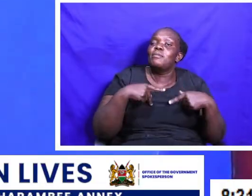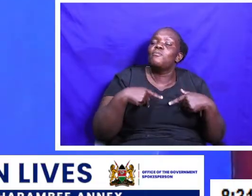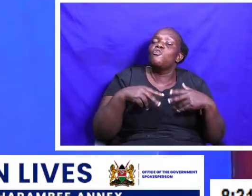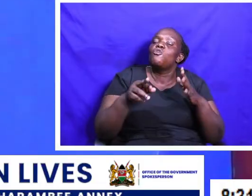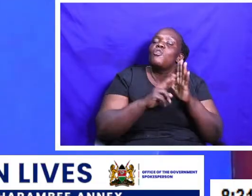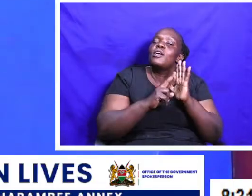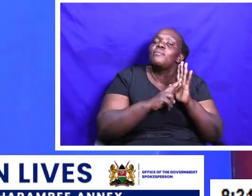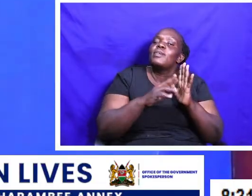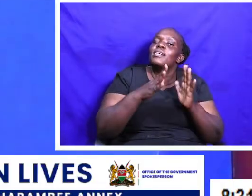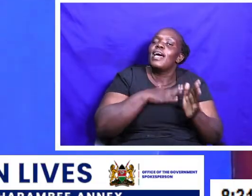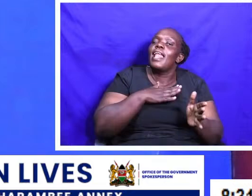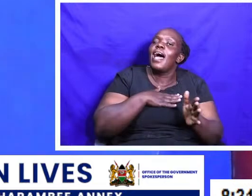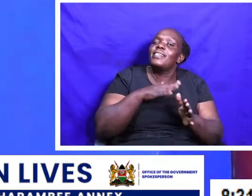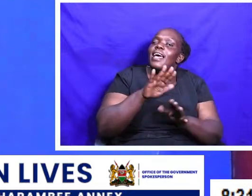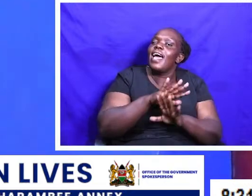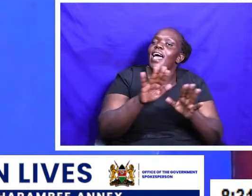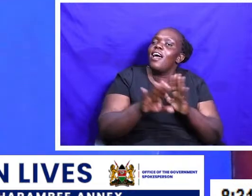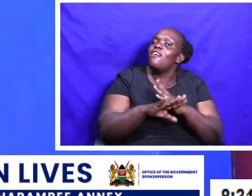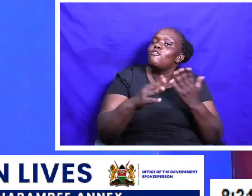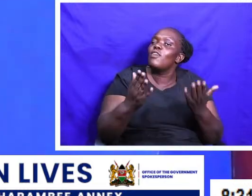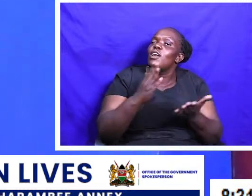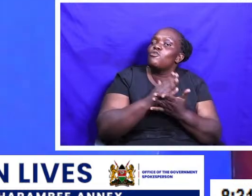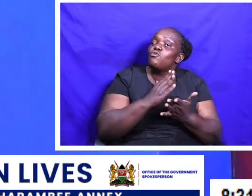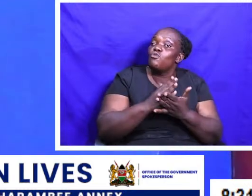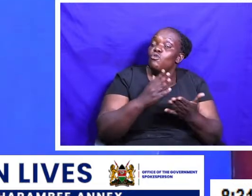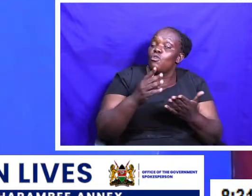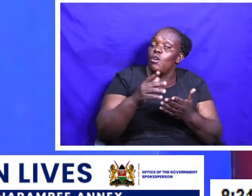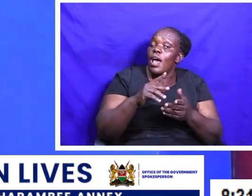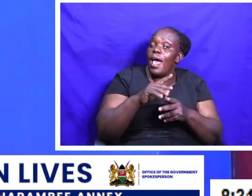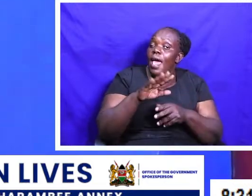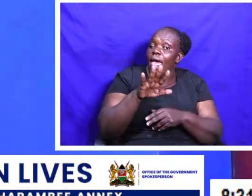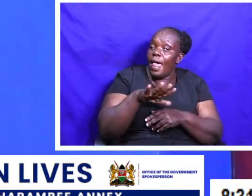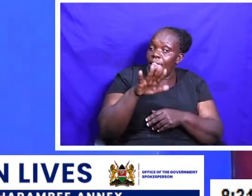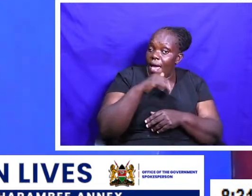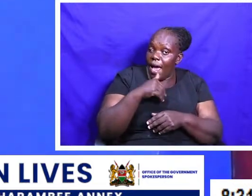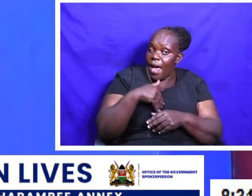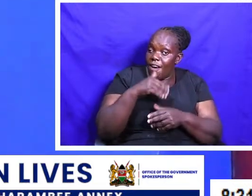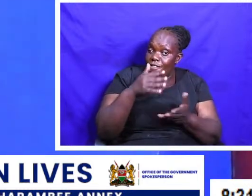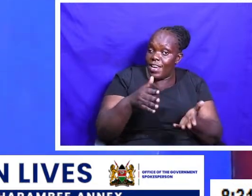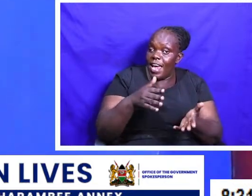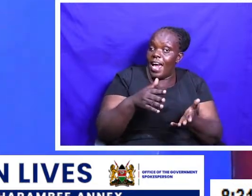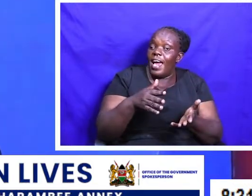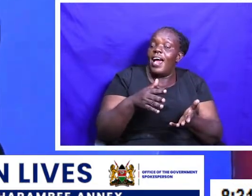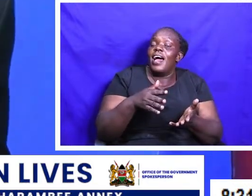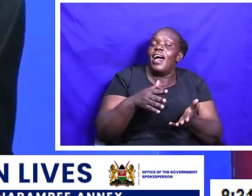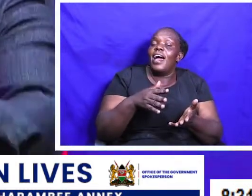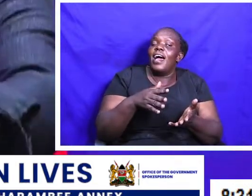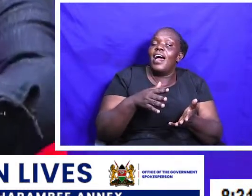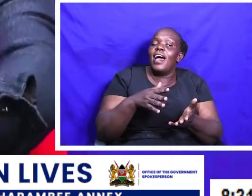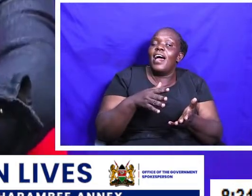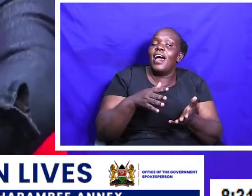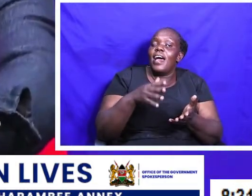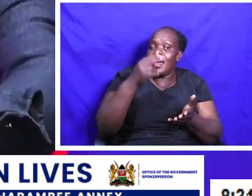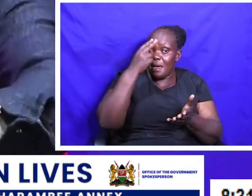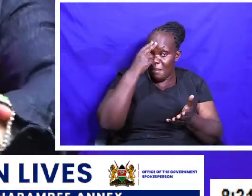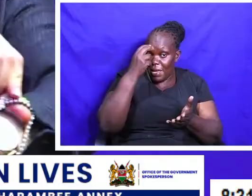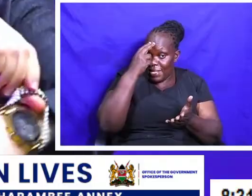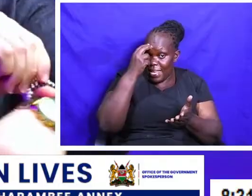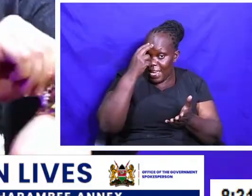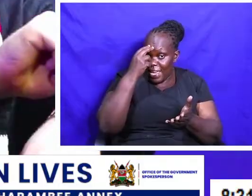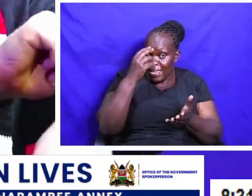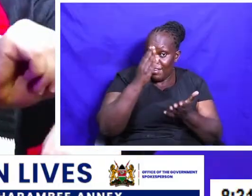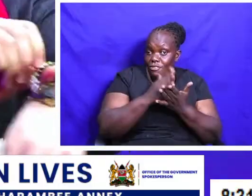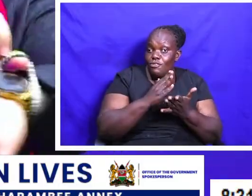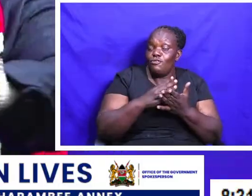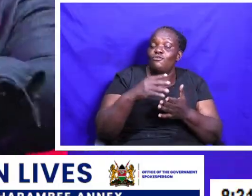guys represent us everywhere, internationally. And in fact, if you look at whatever everyone wears here, yes. is this bangle here. Yes, yeah, yes. The beadwork. Huh? So this is